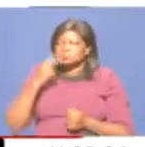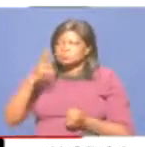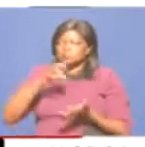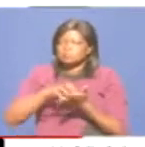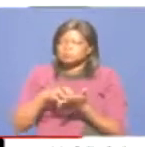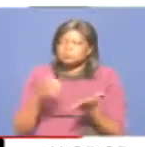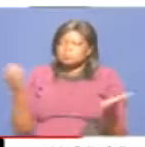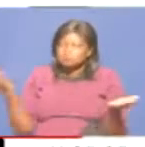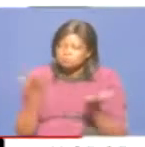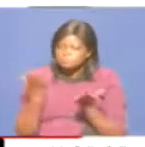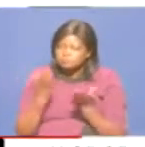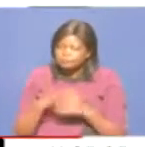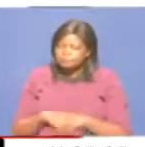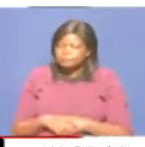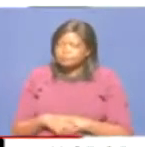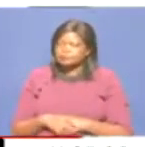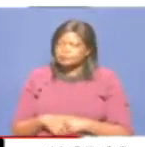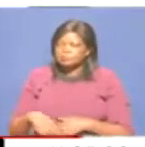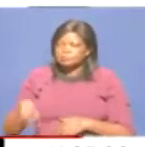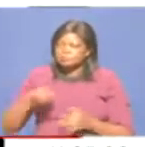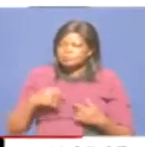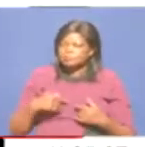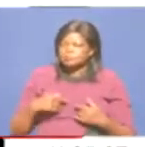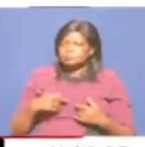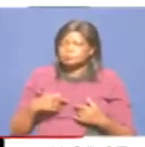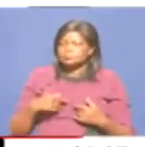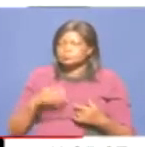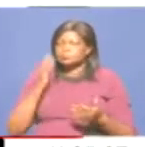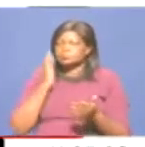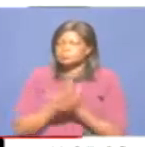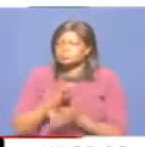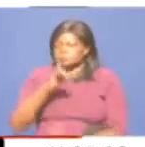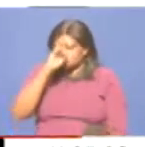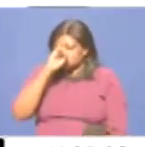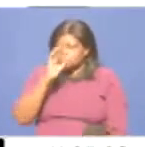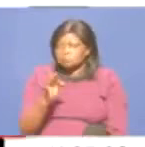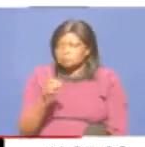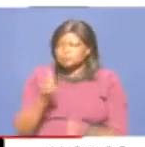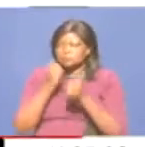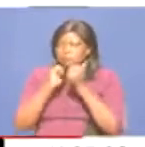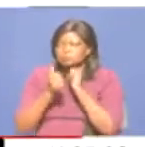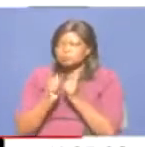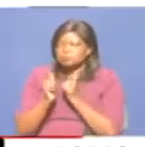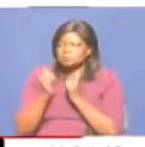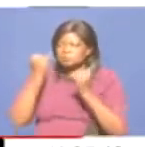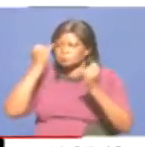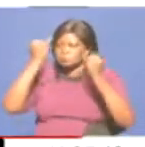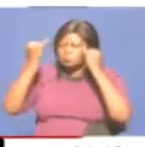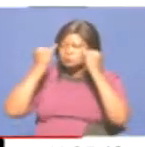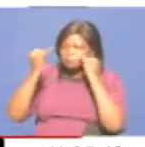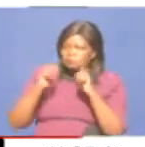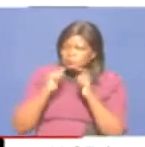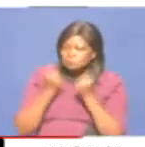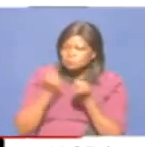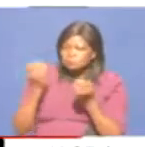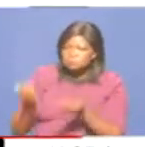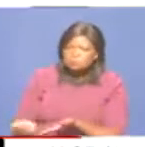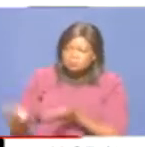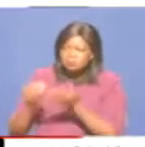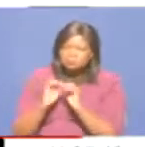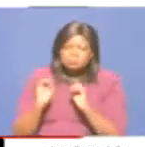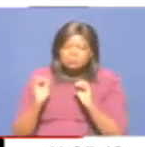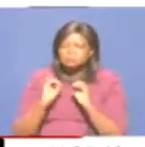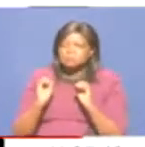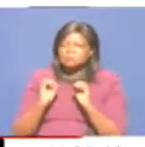where we are going to have a real contest, a real contest of ideas, not a contest of tribal mobilization or tribal numbers.